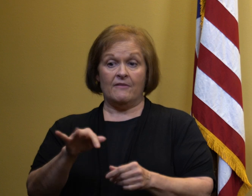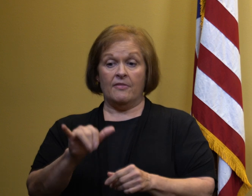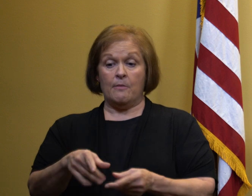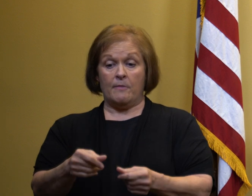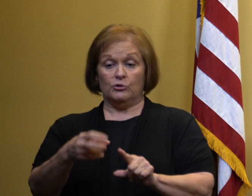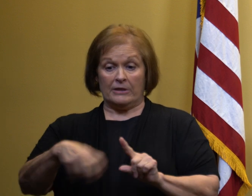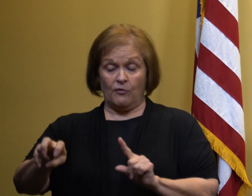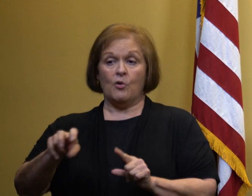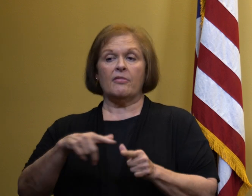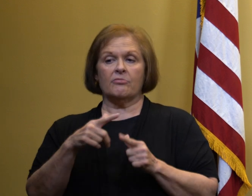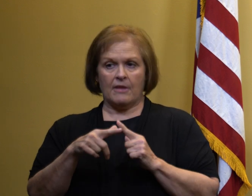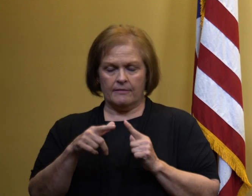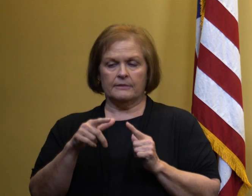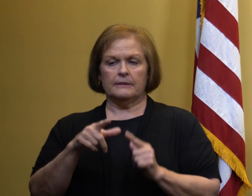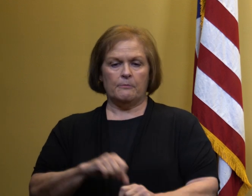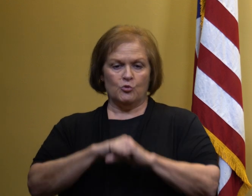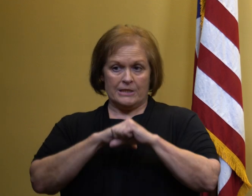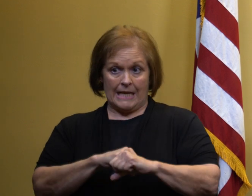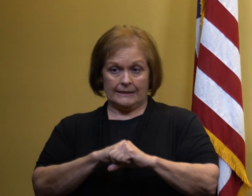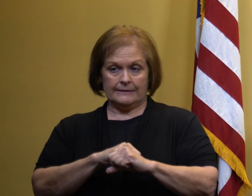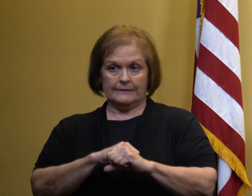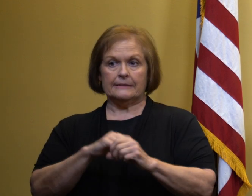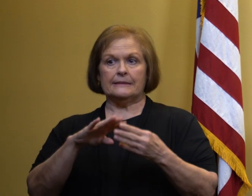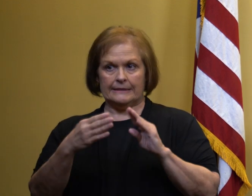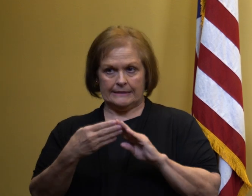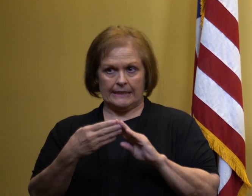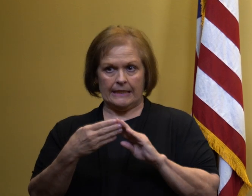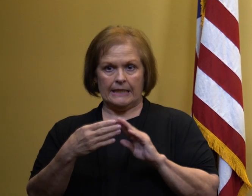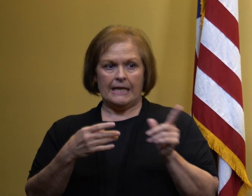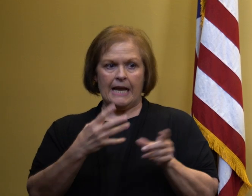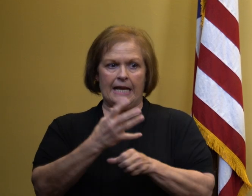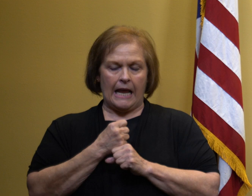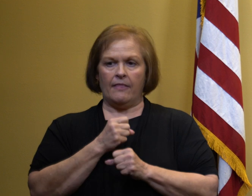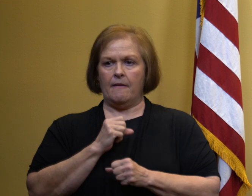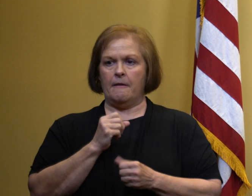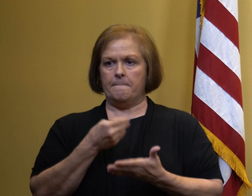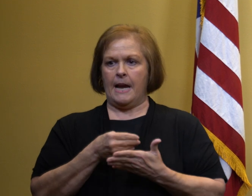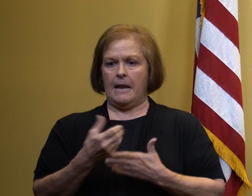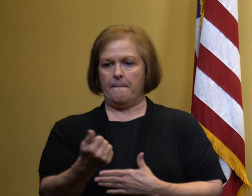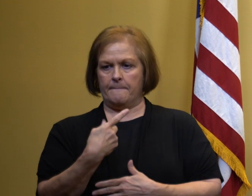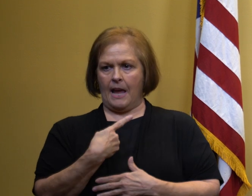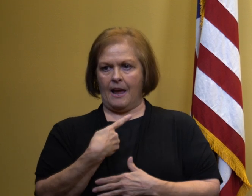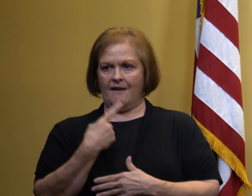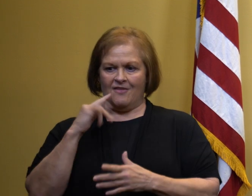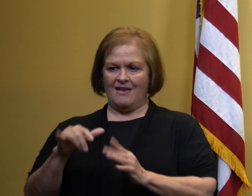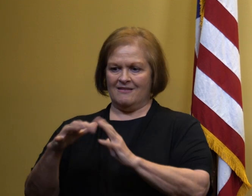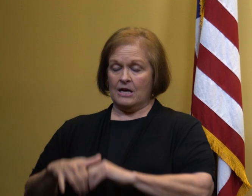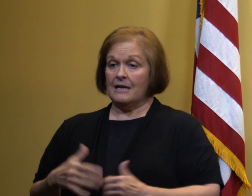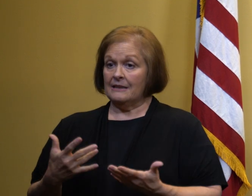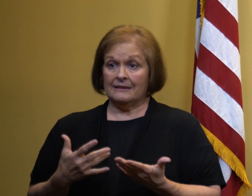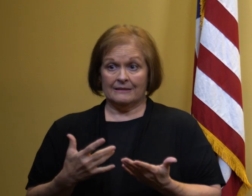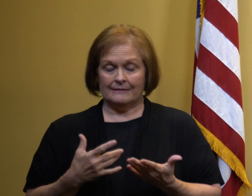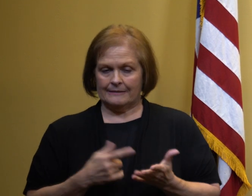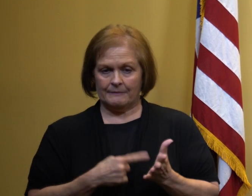transferred, then that protects, in some cases, the city with getting our money back. And in some cases, it's just kind